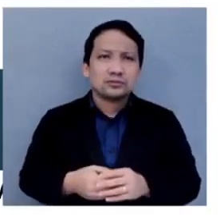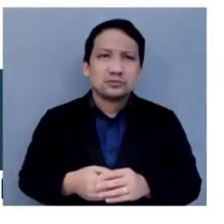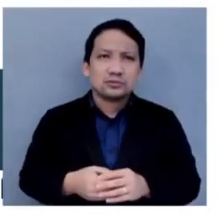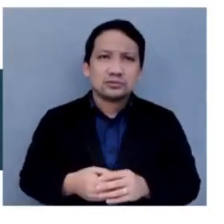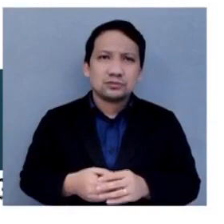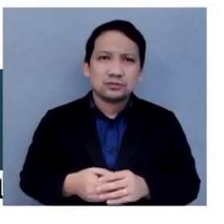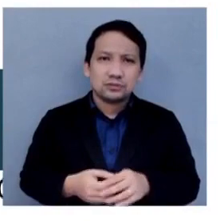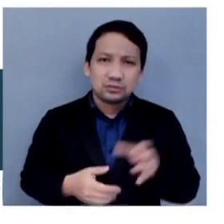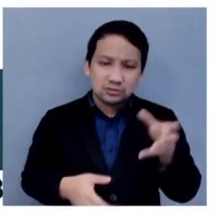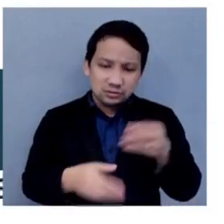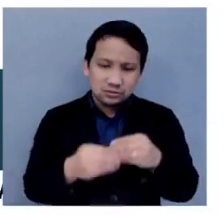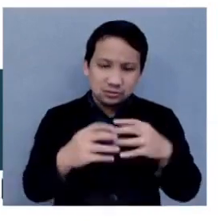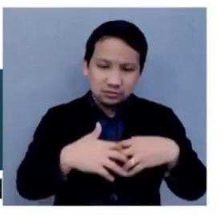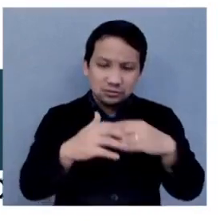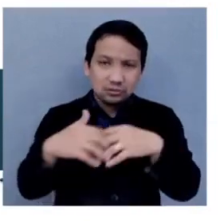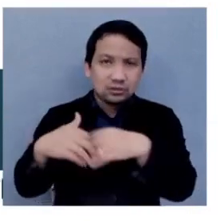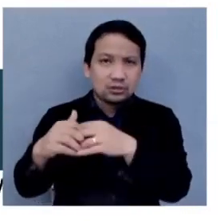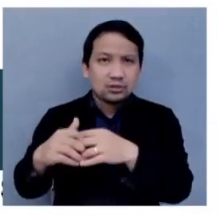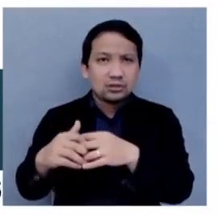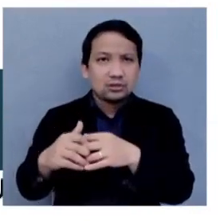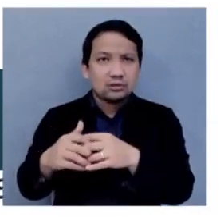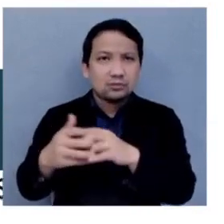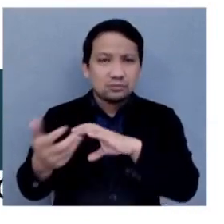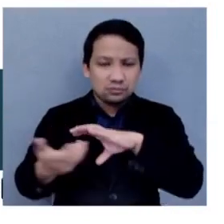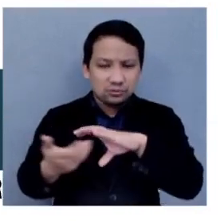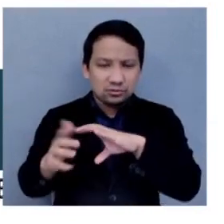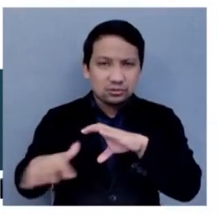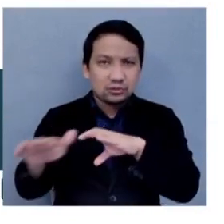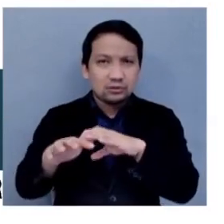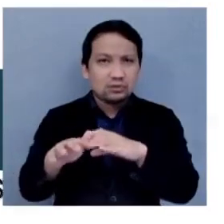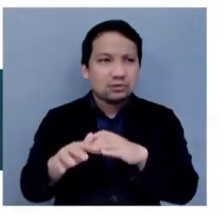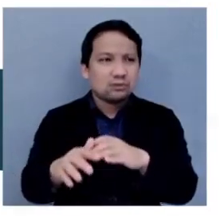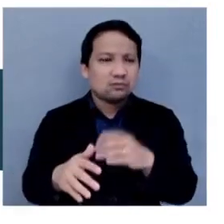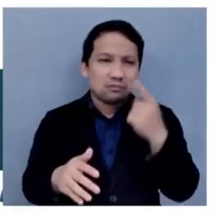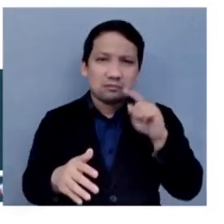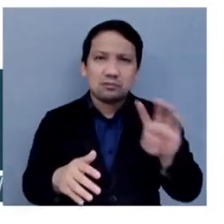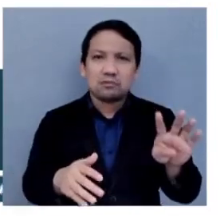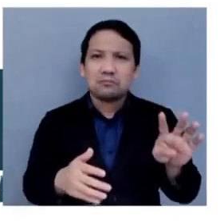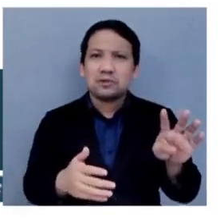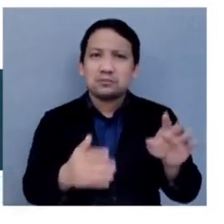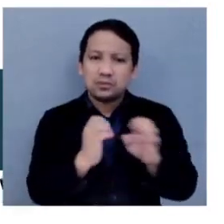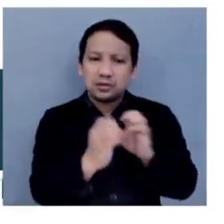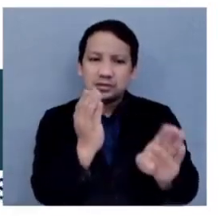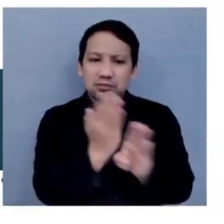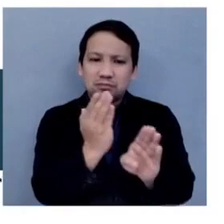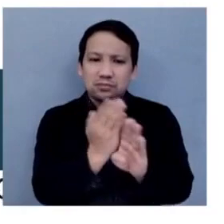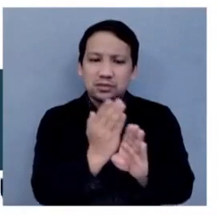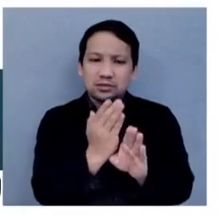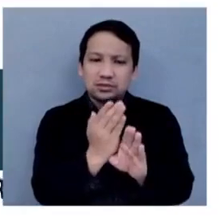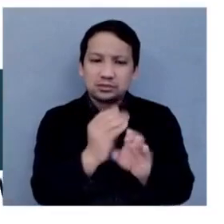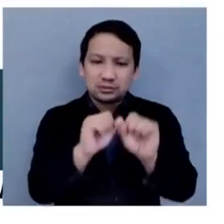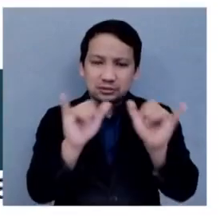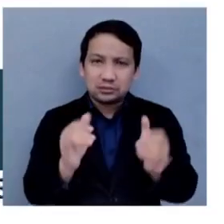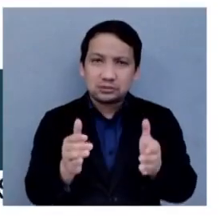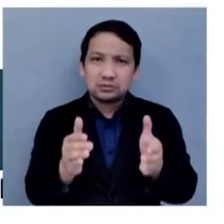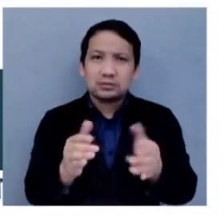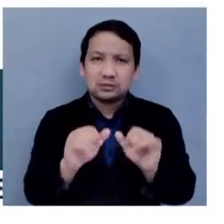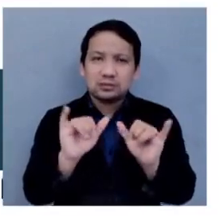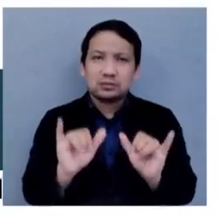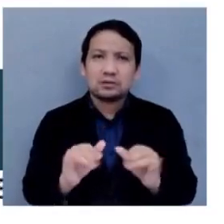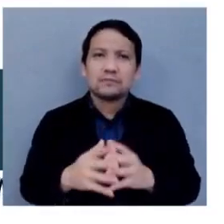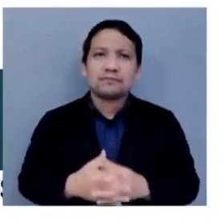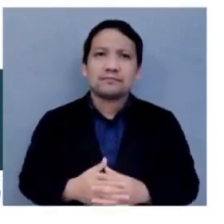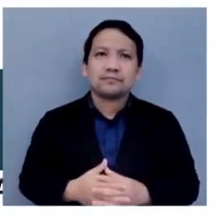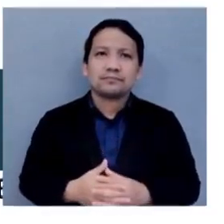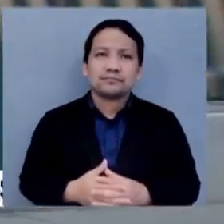necessary infrastructure for the commuters, at least for the EDSA bus carousel system, Jackie. That's